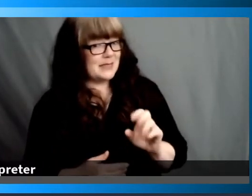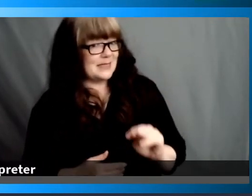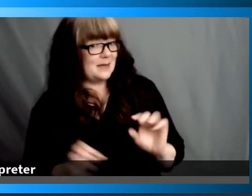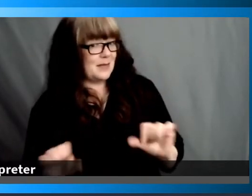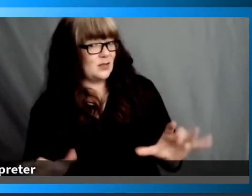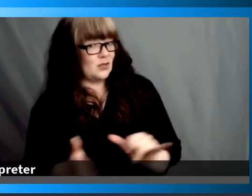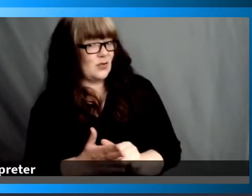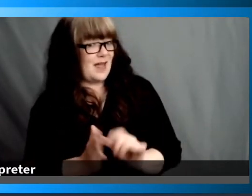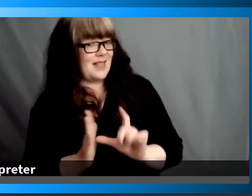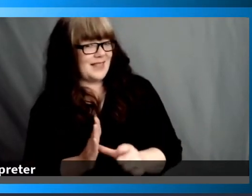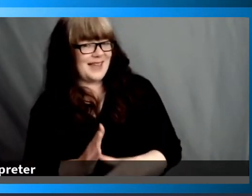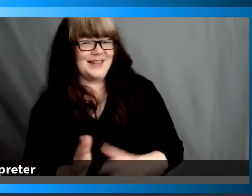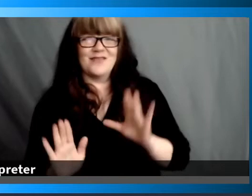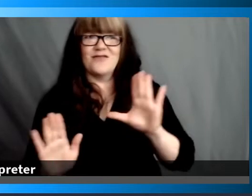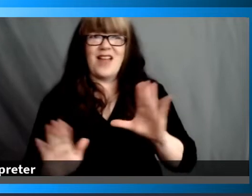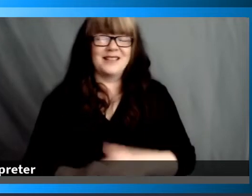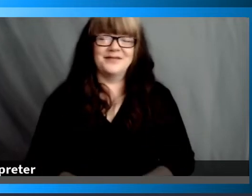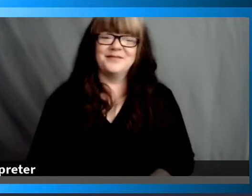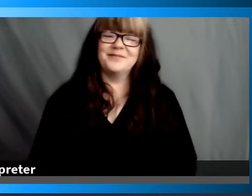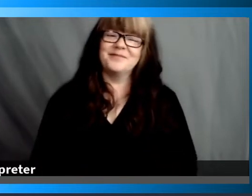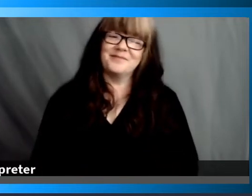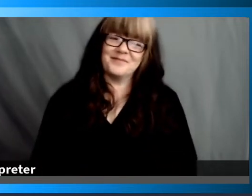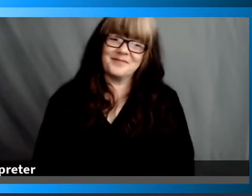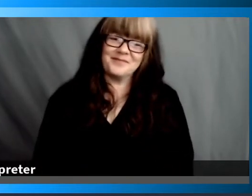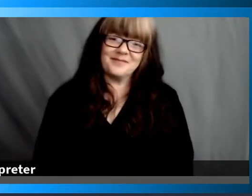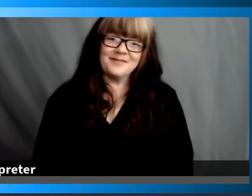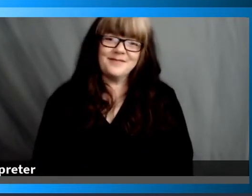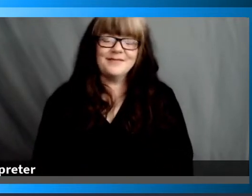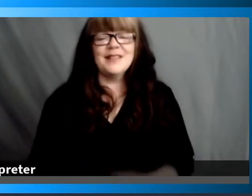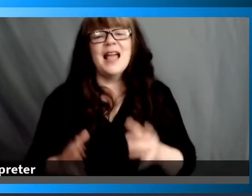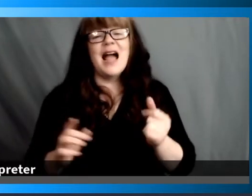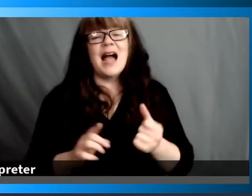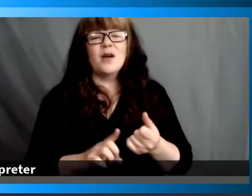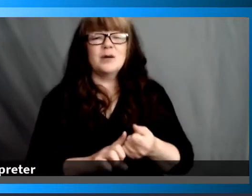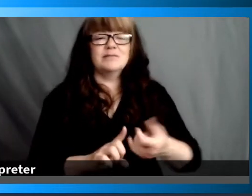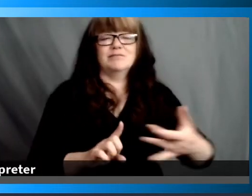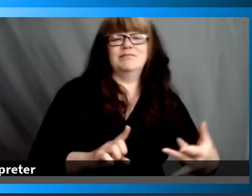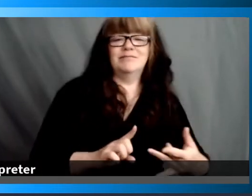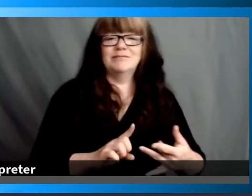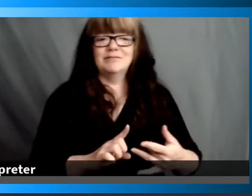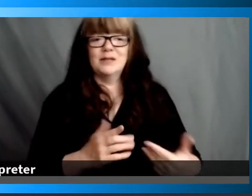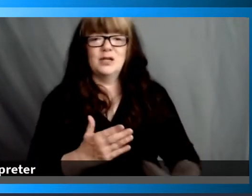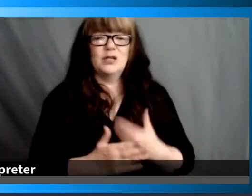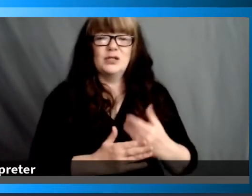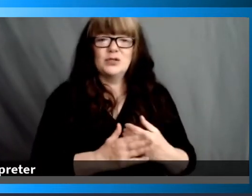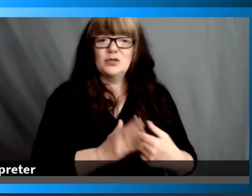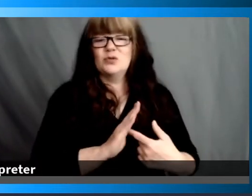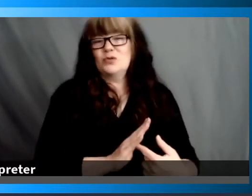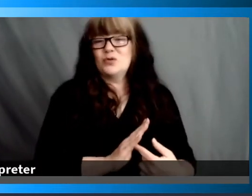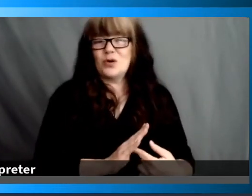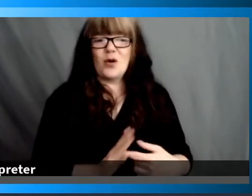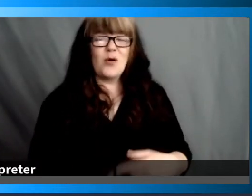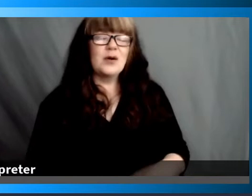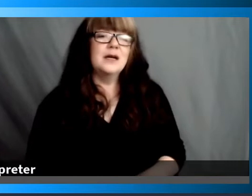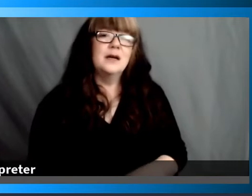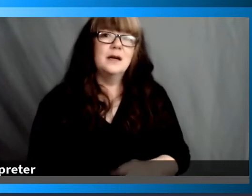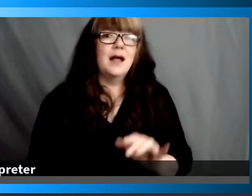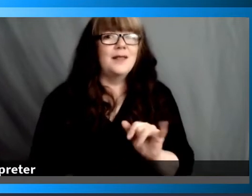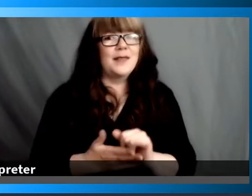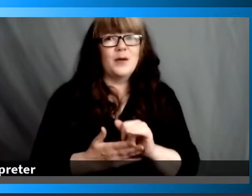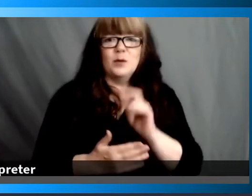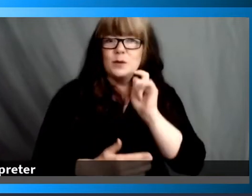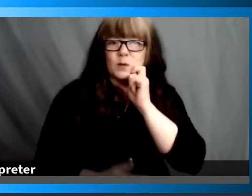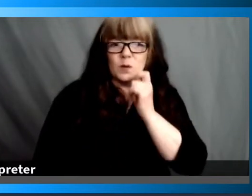please. That'd be great. I want a spinoff so bad. Oh, that'd be so cool. I'm hope springs